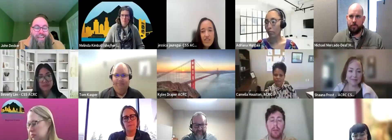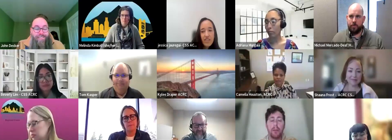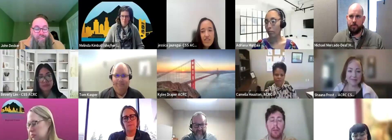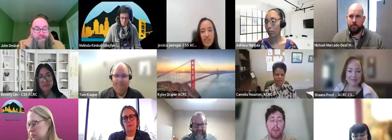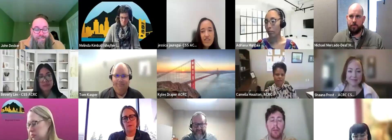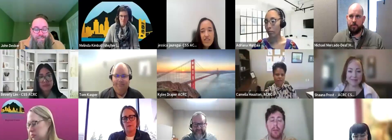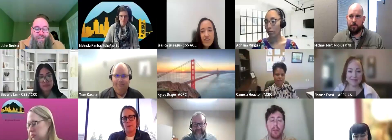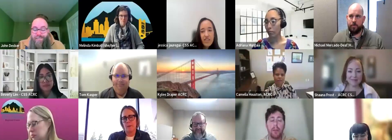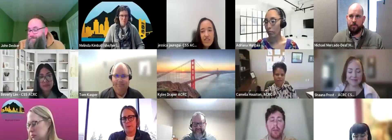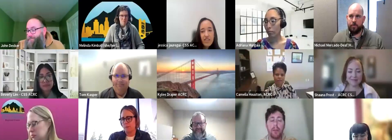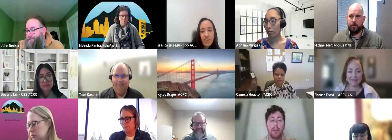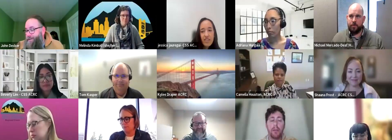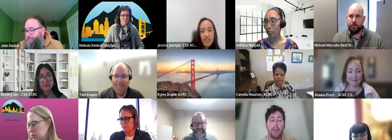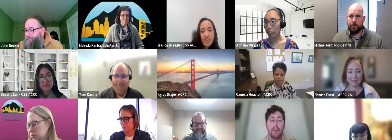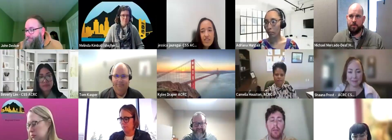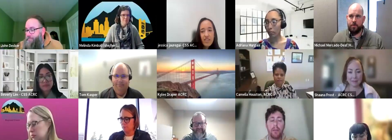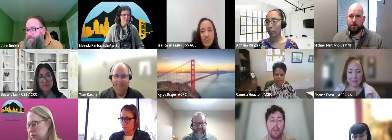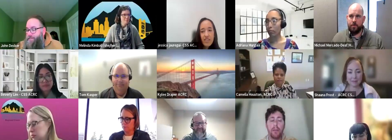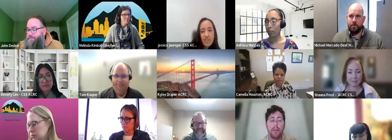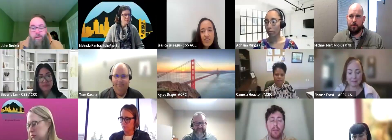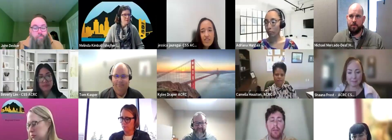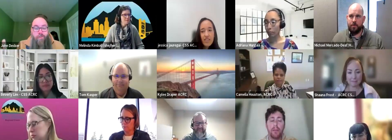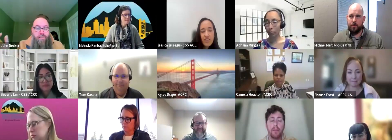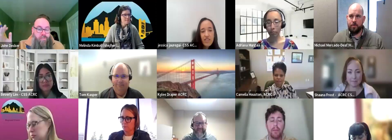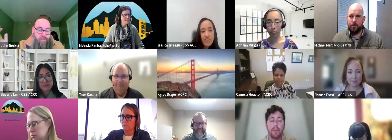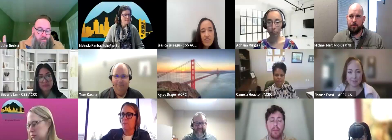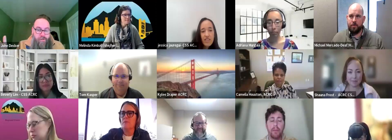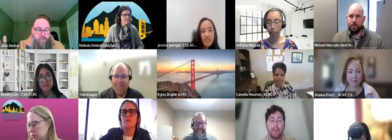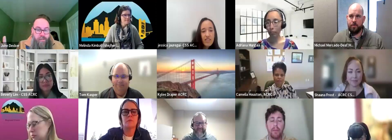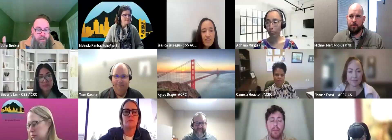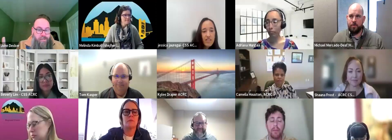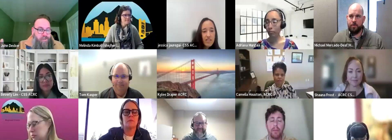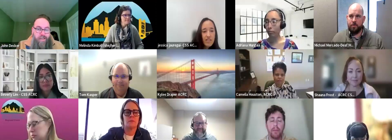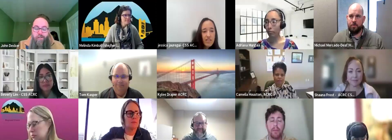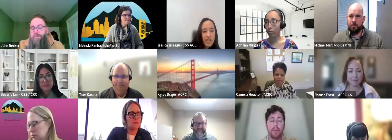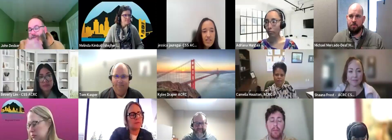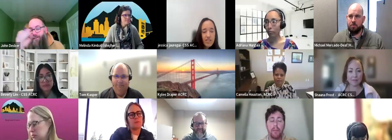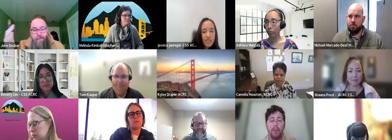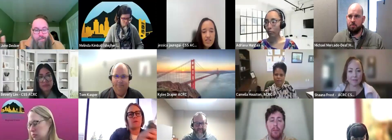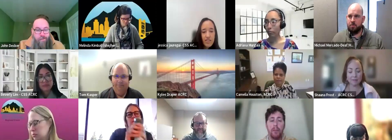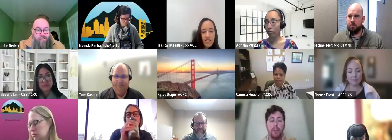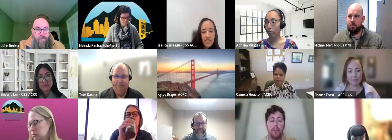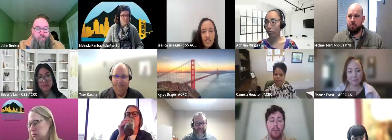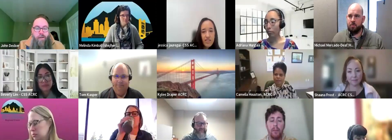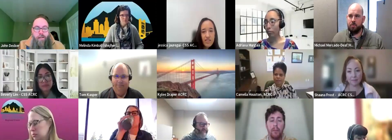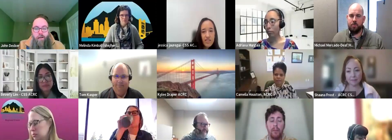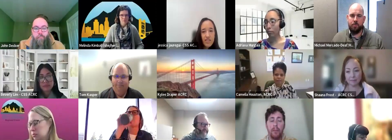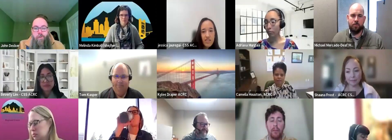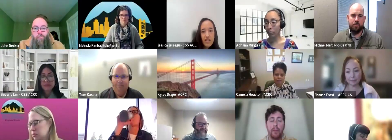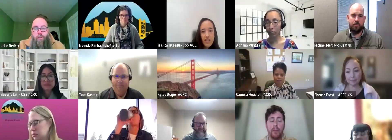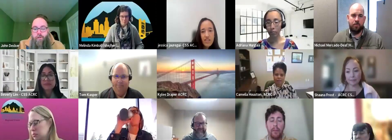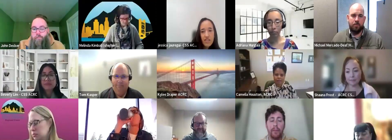Right on. Yes, thank you guys in the chat. That's cool. This is very important to us. Those of you that were at the PAC meeting yesterday heard us talk about it there as well,